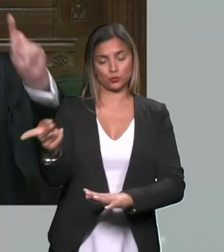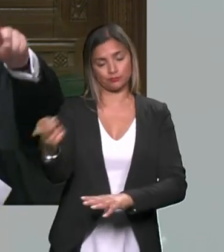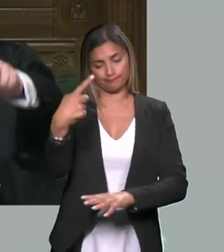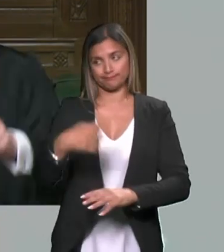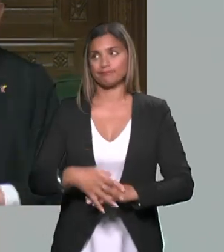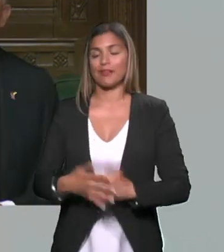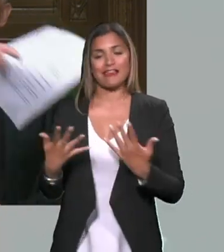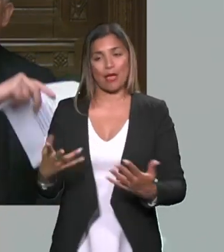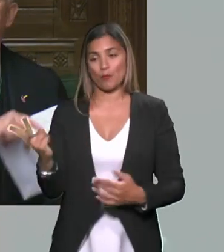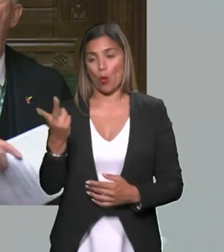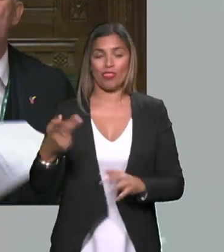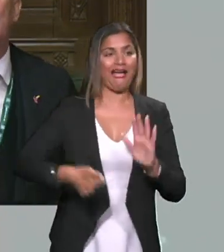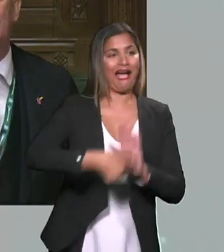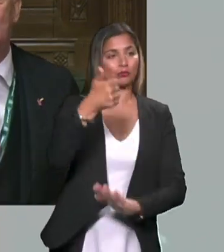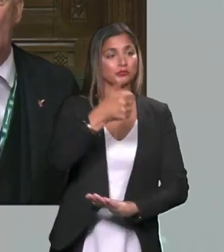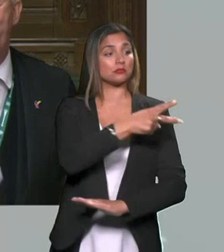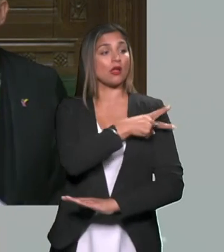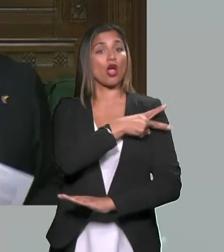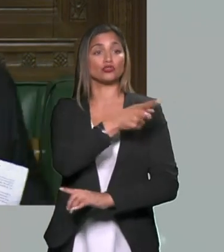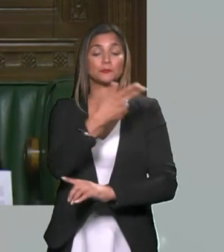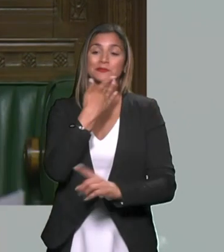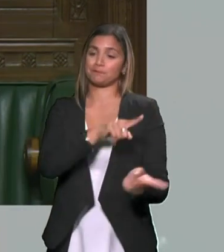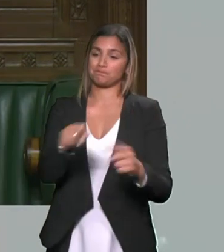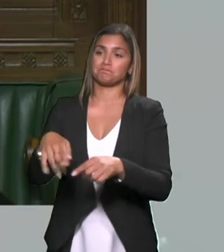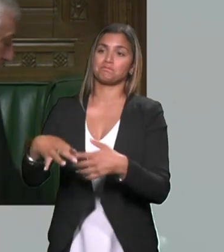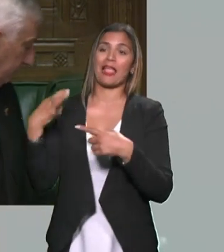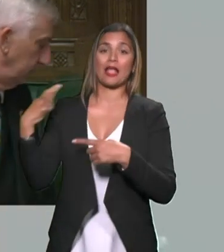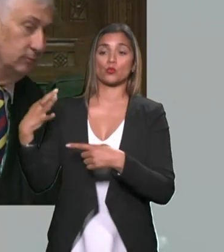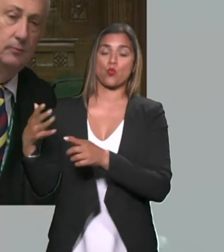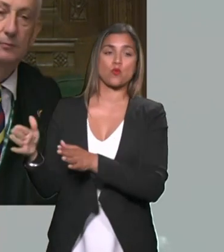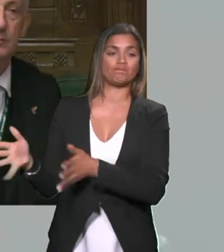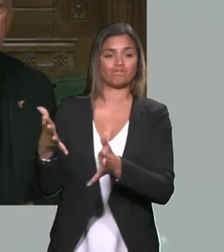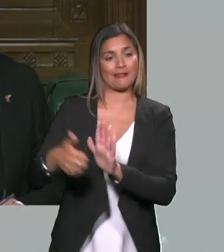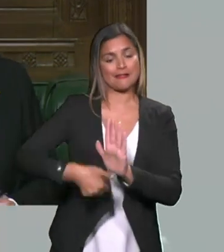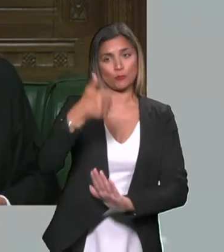Out. No. Sergeant at arms, escort them out.